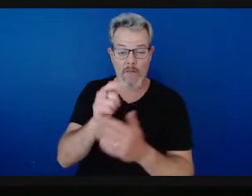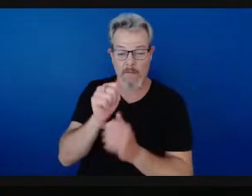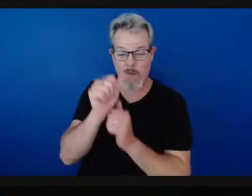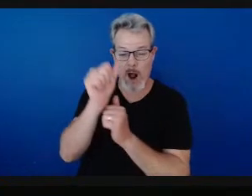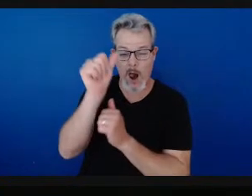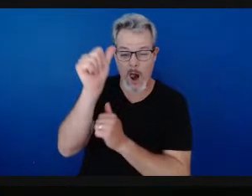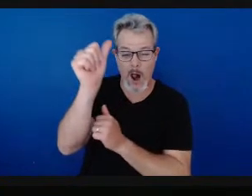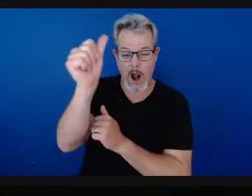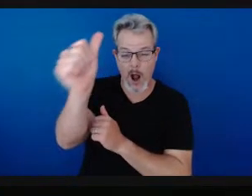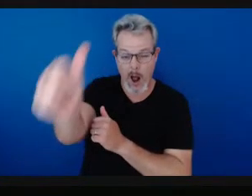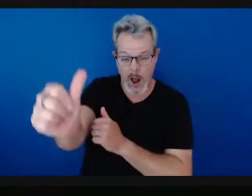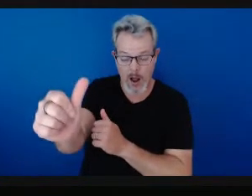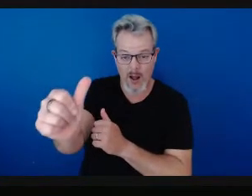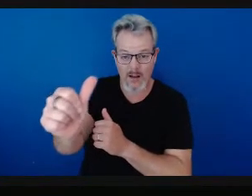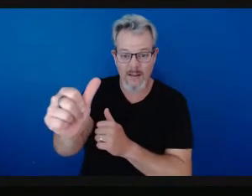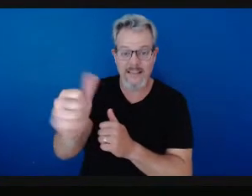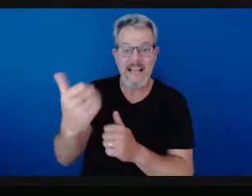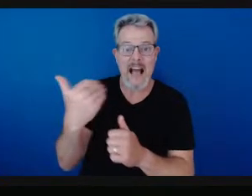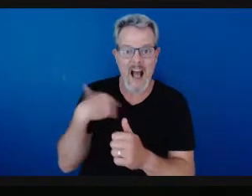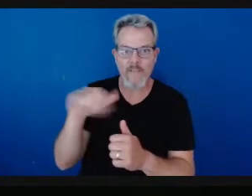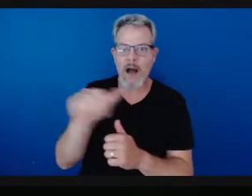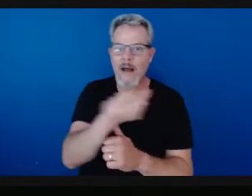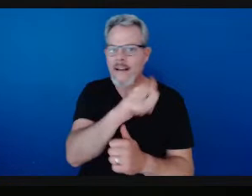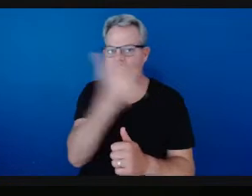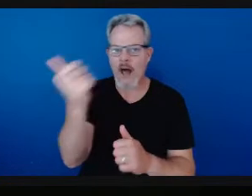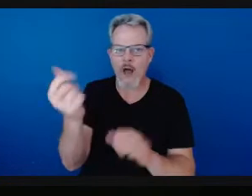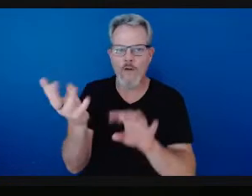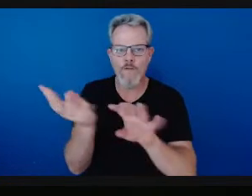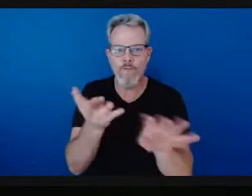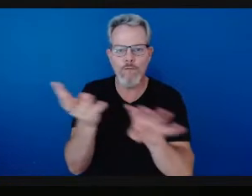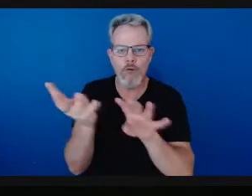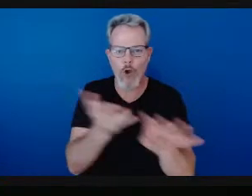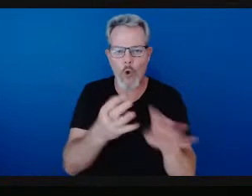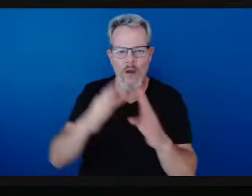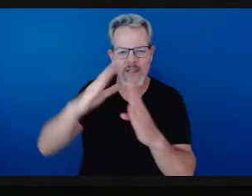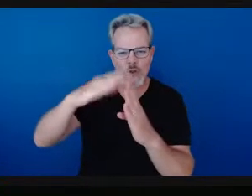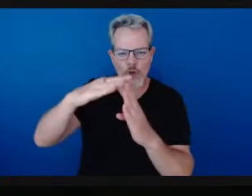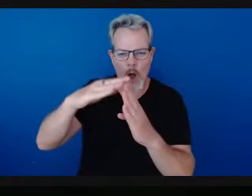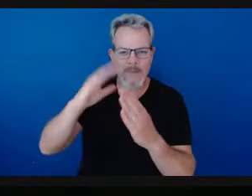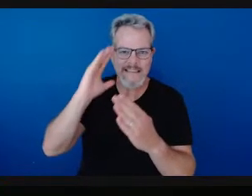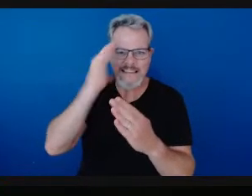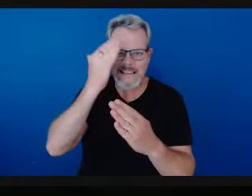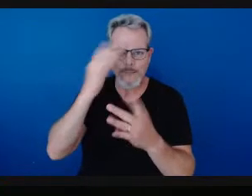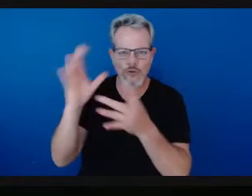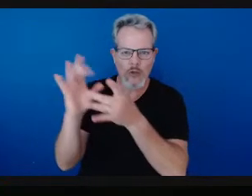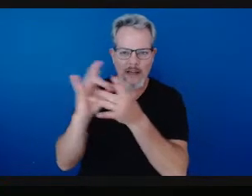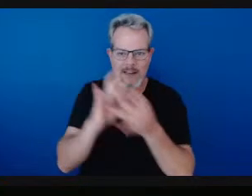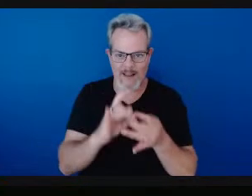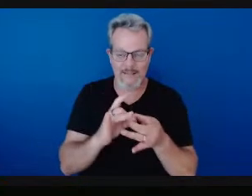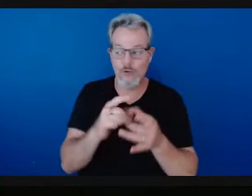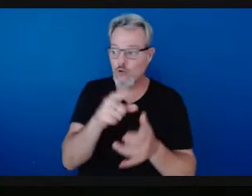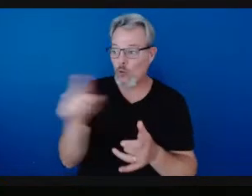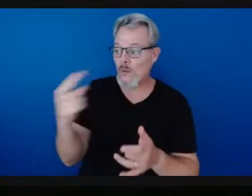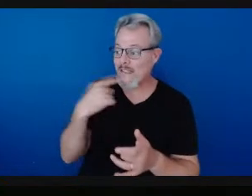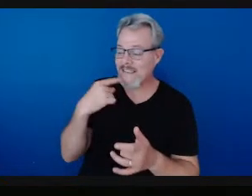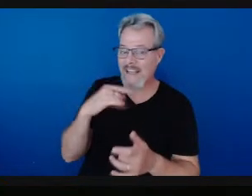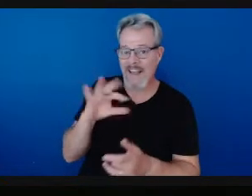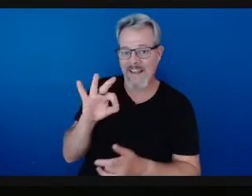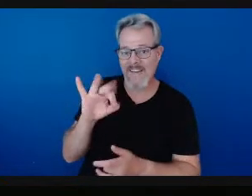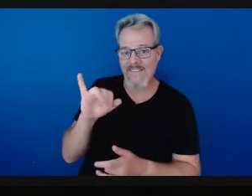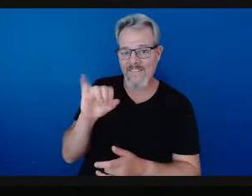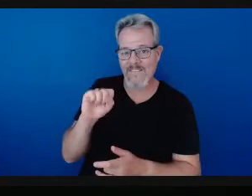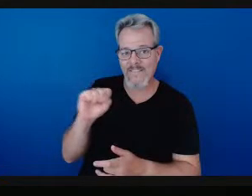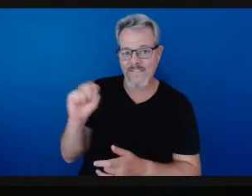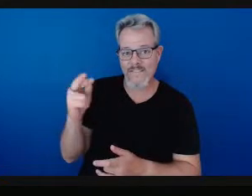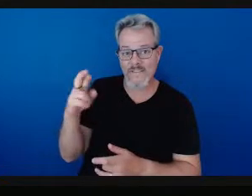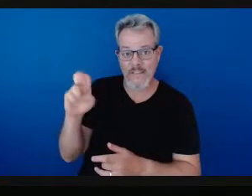to there, and you have this other flow at the very, very top that seems to connect here. So when they say that that fissure has reached into